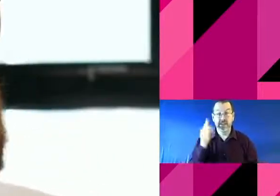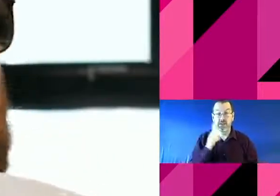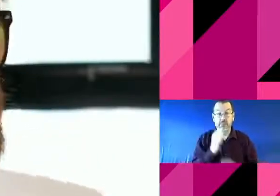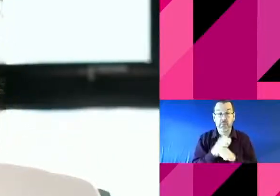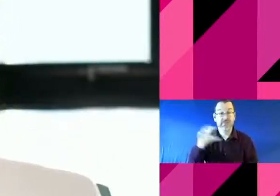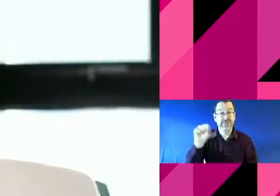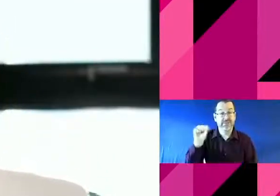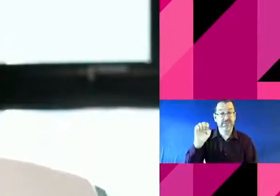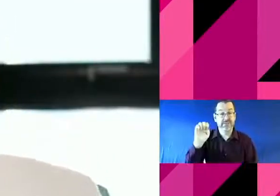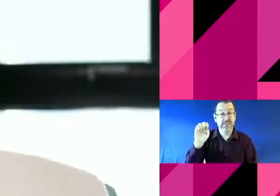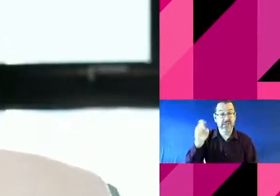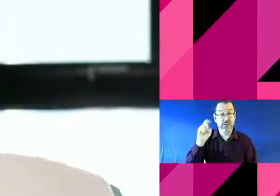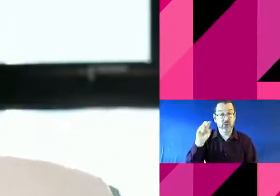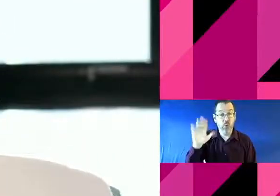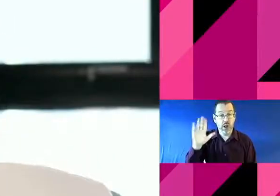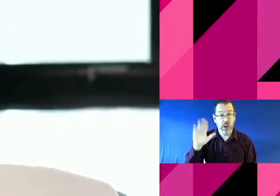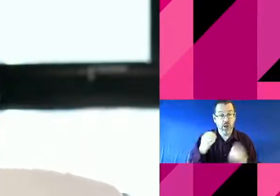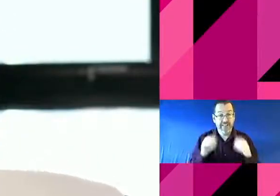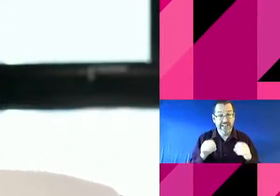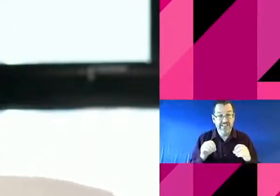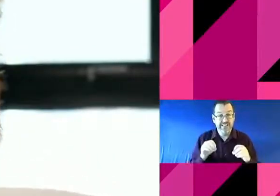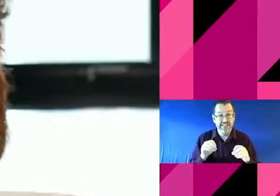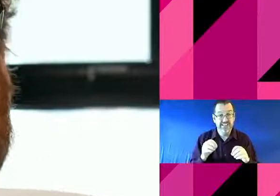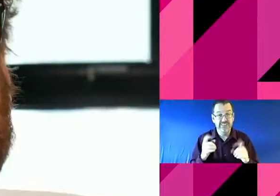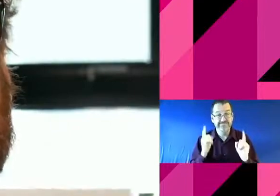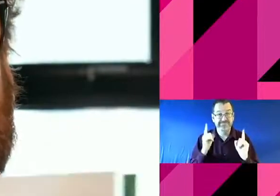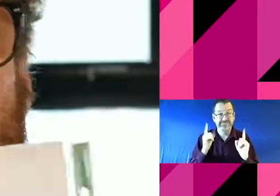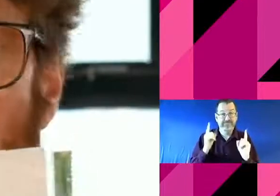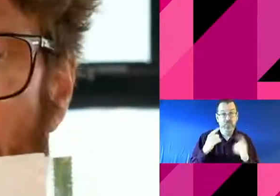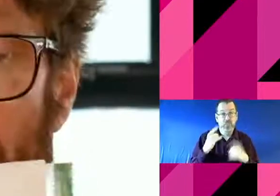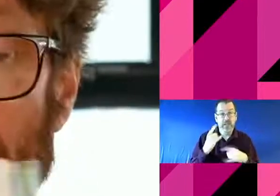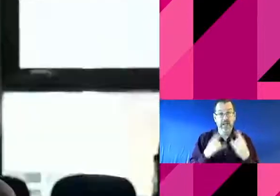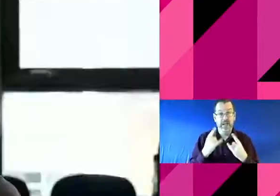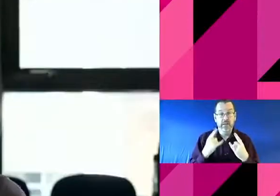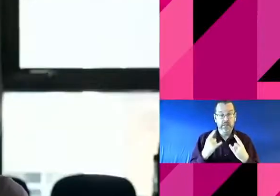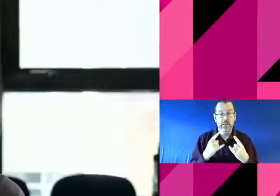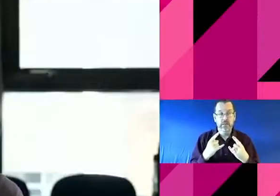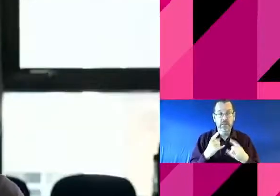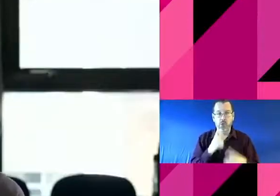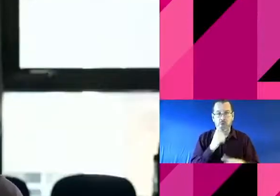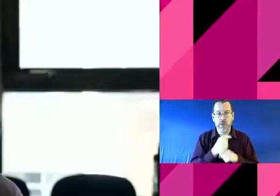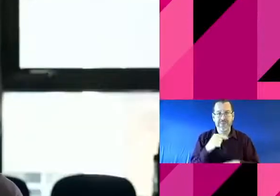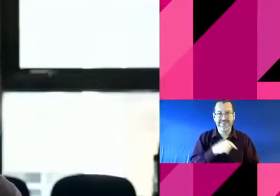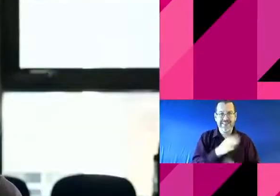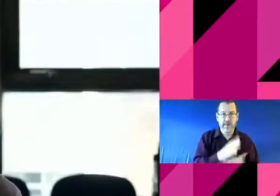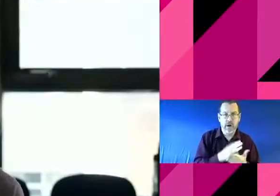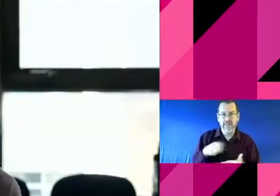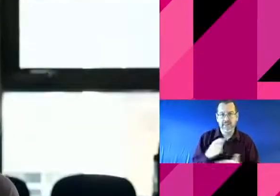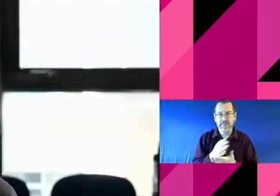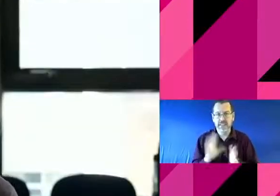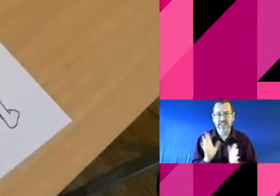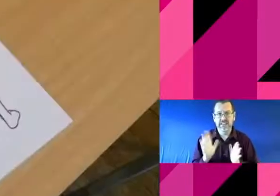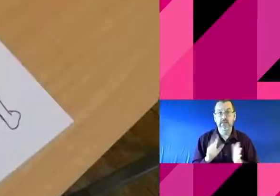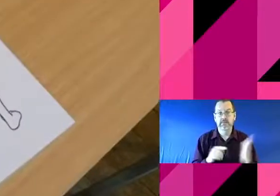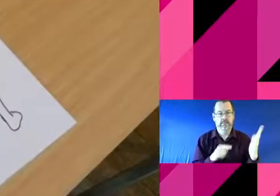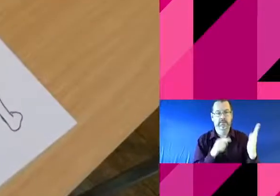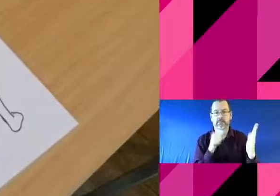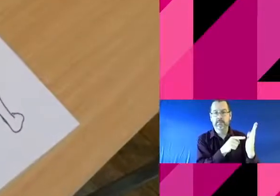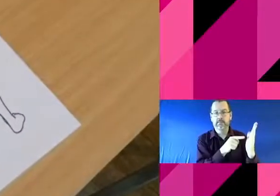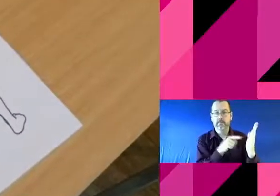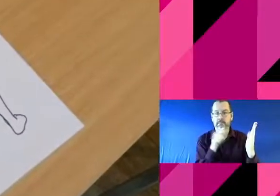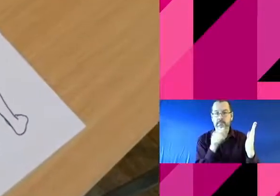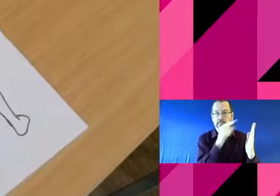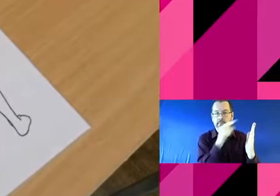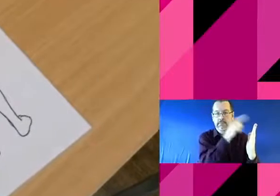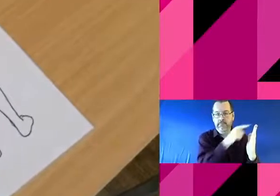it can be very difficult to talk about the specific parts of the body, and this allows people to point. Quite simple, but actually very,